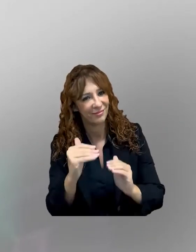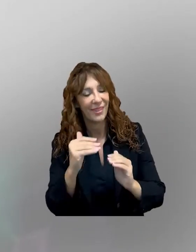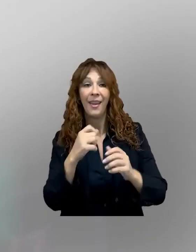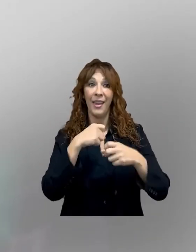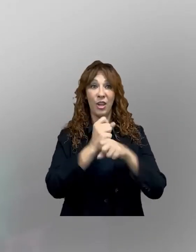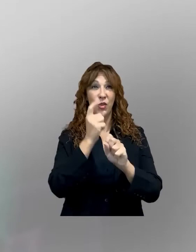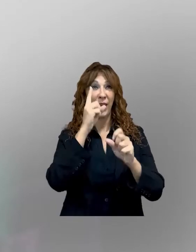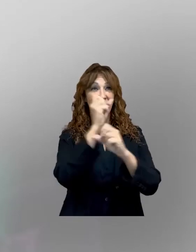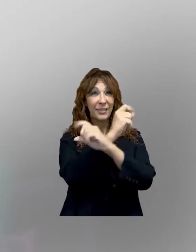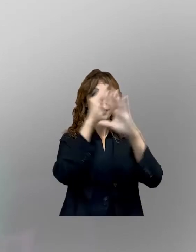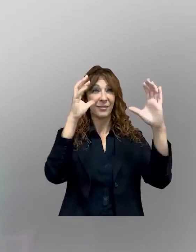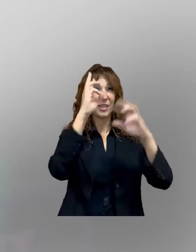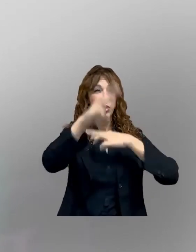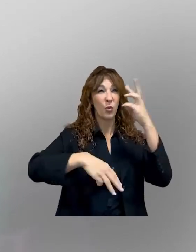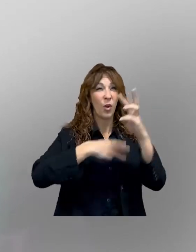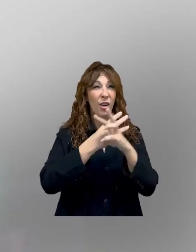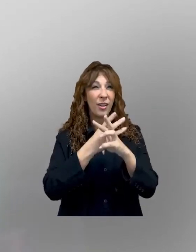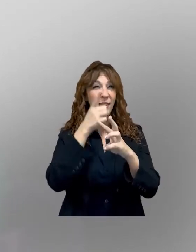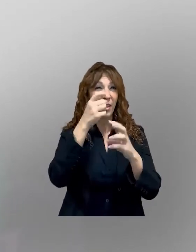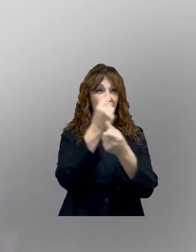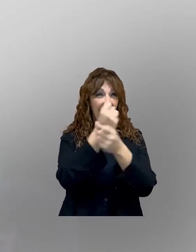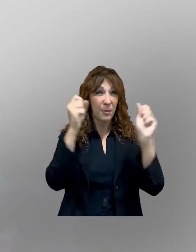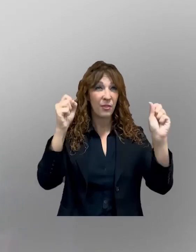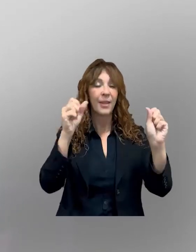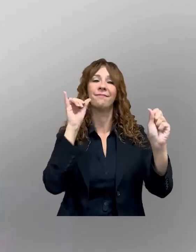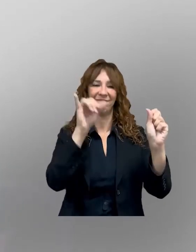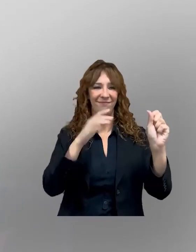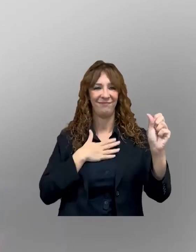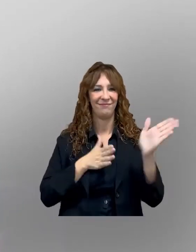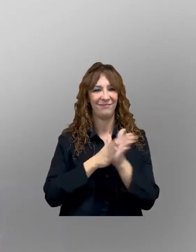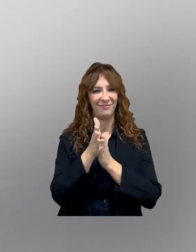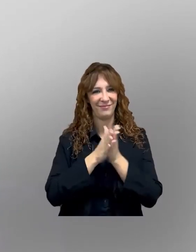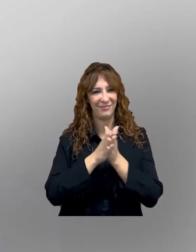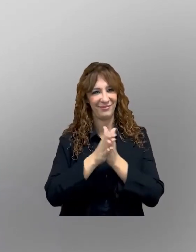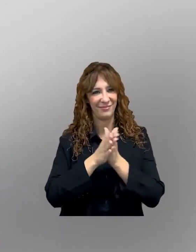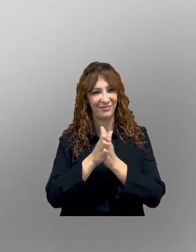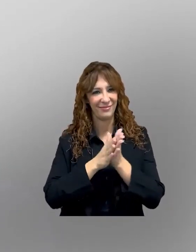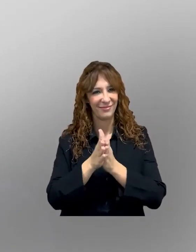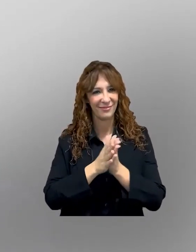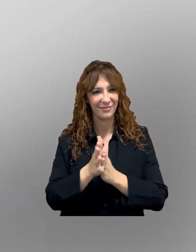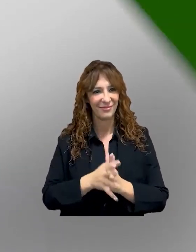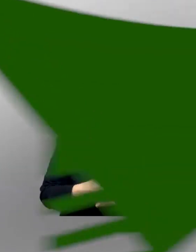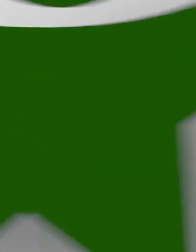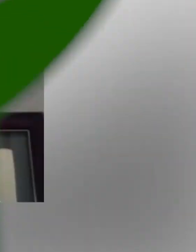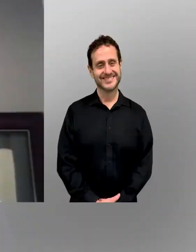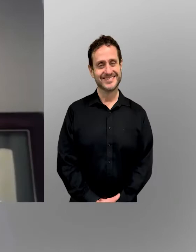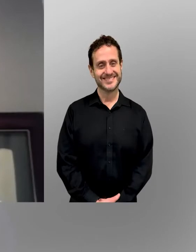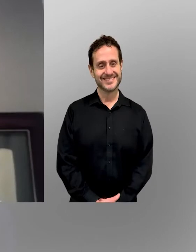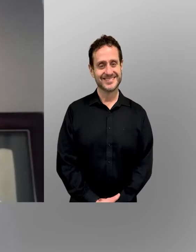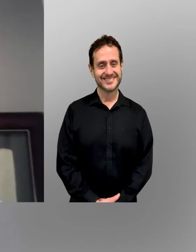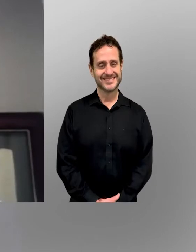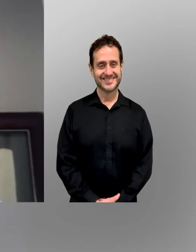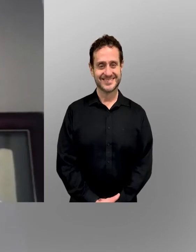if creating a world where people can be free isn't enough motivation, I don't know what else is.